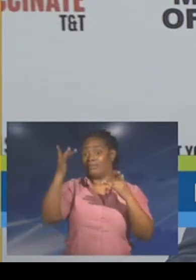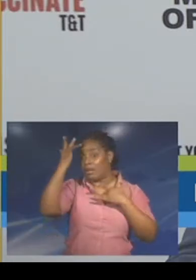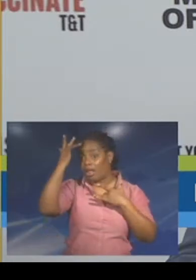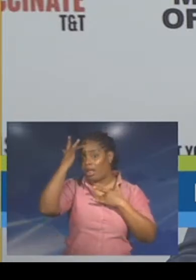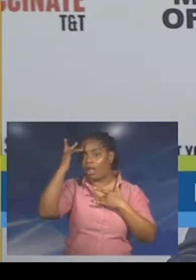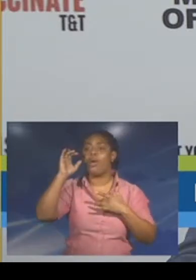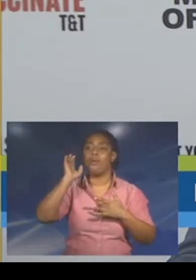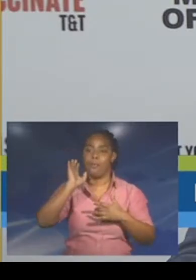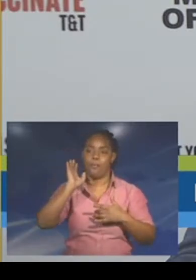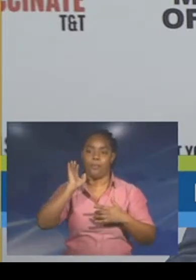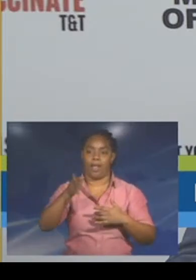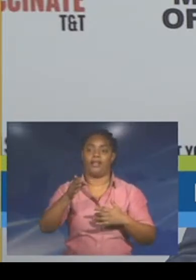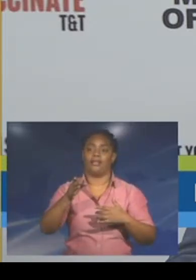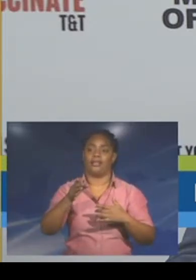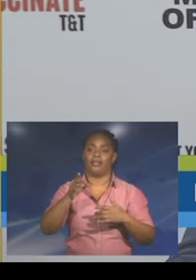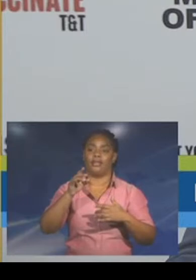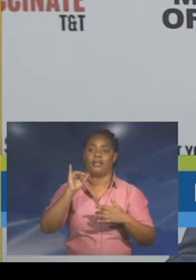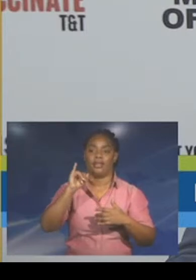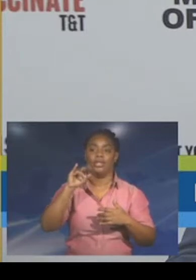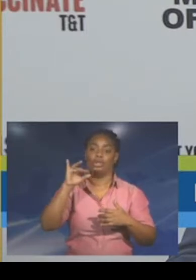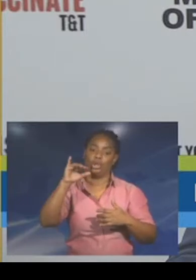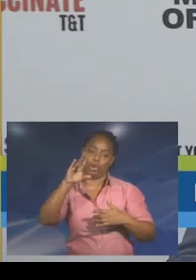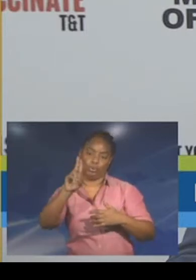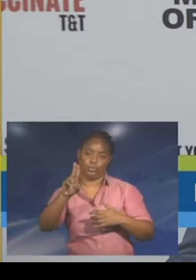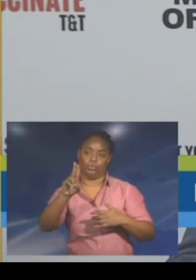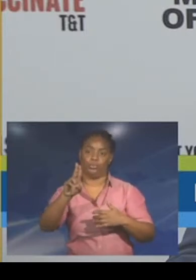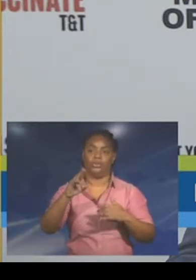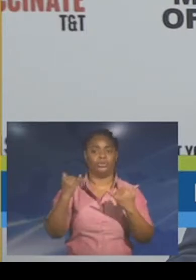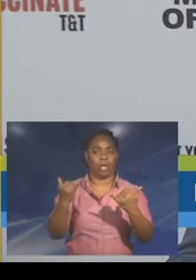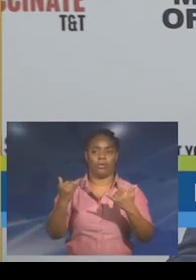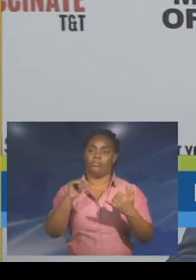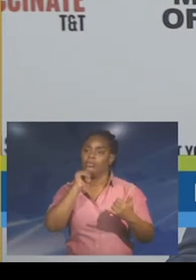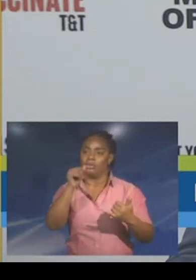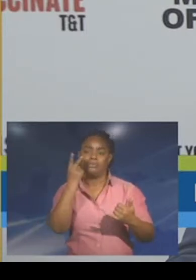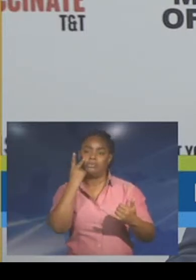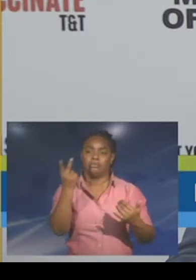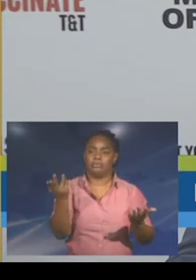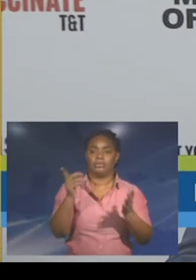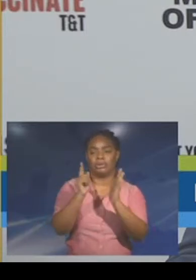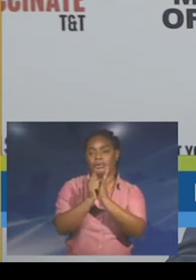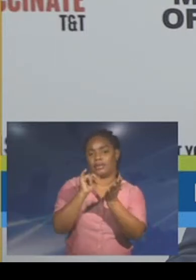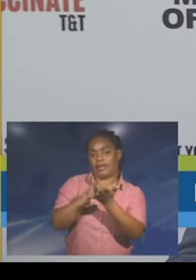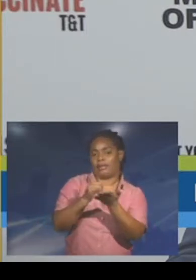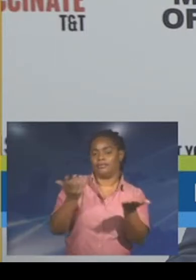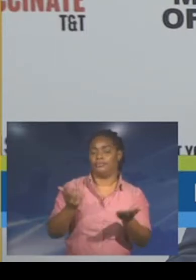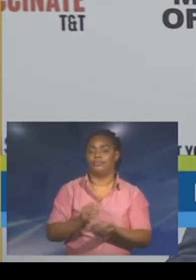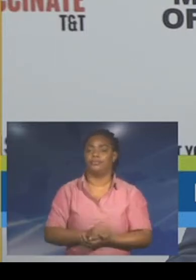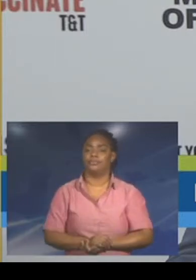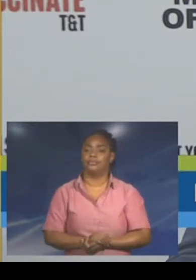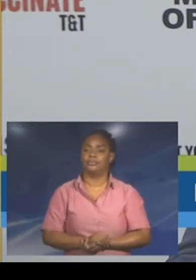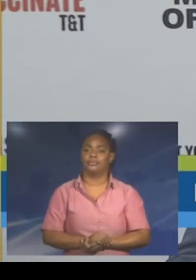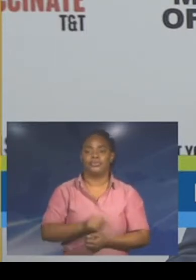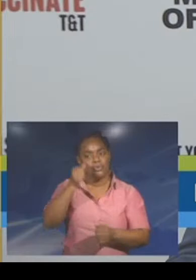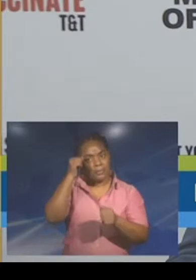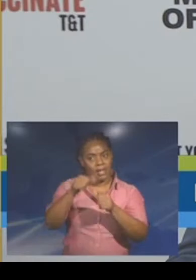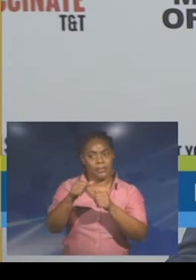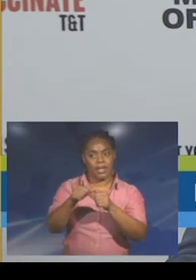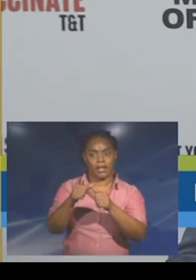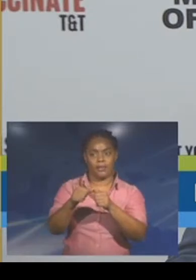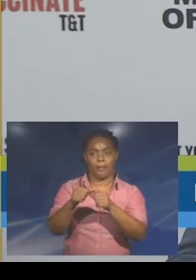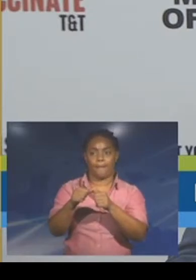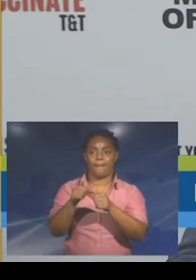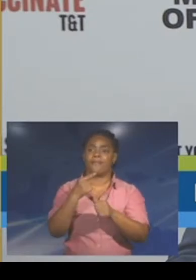Lindo's question, I was at pains to point out that we are making the decision based